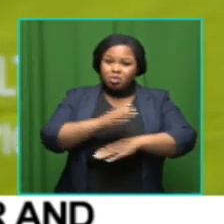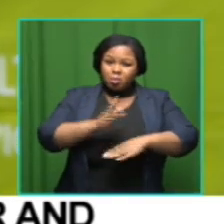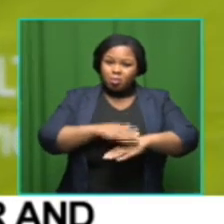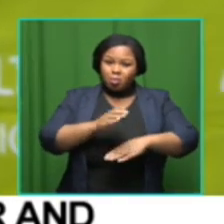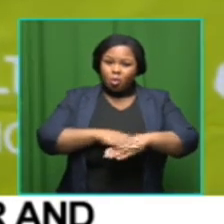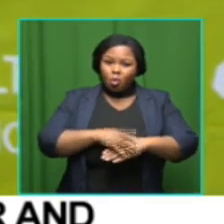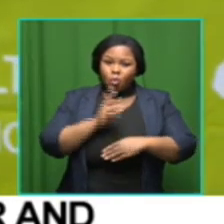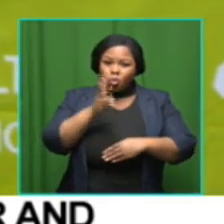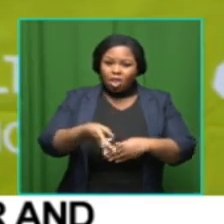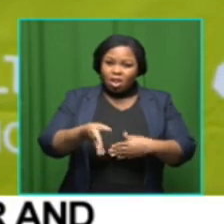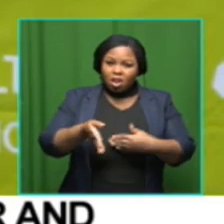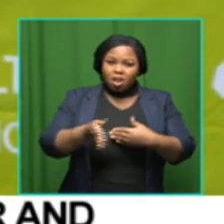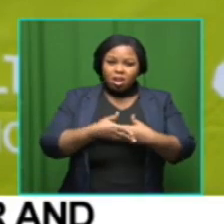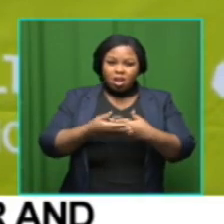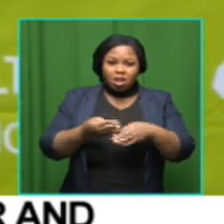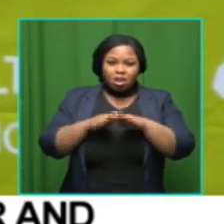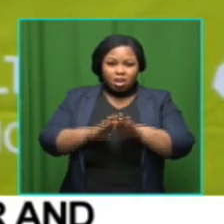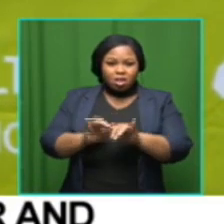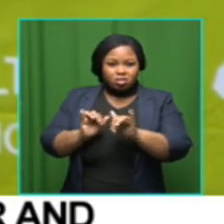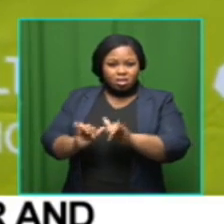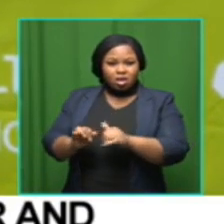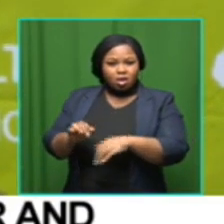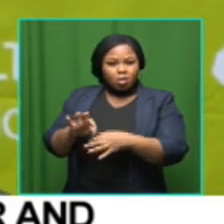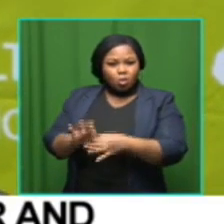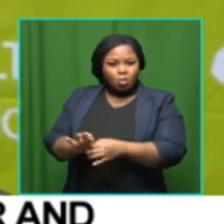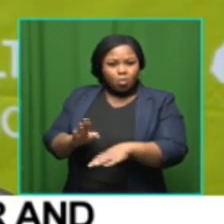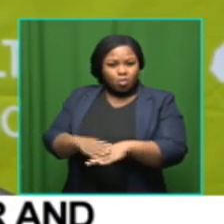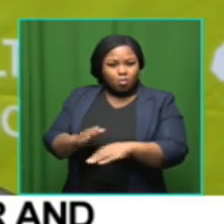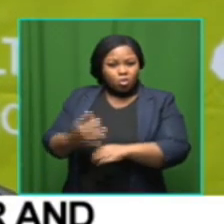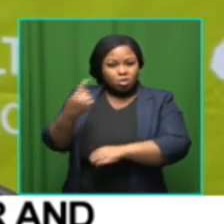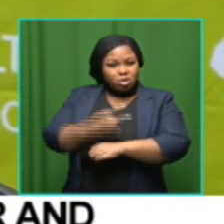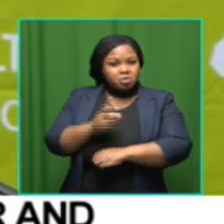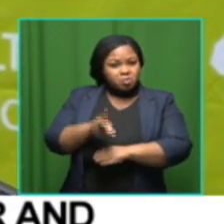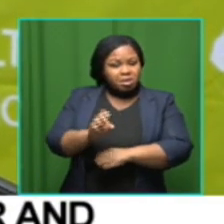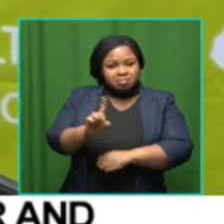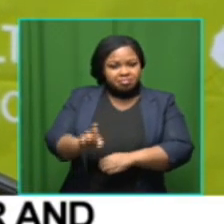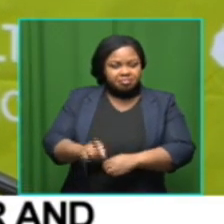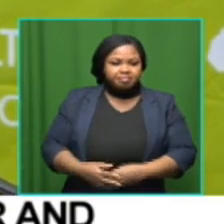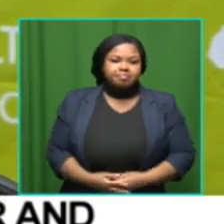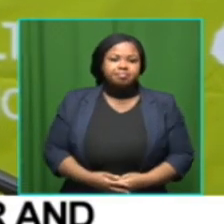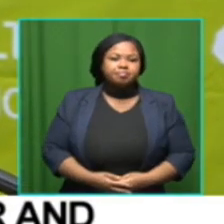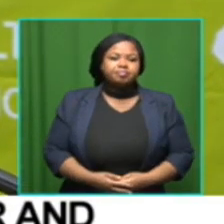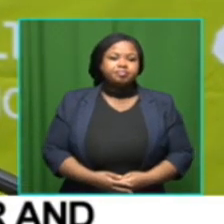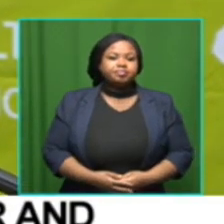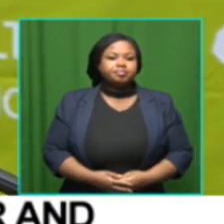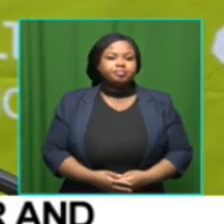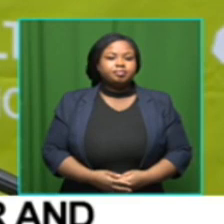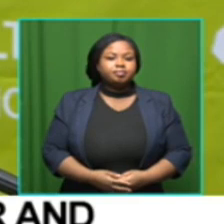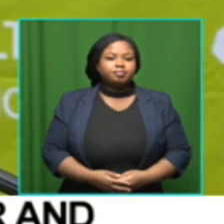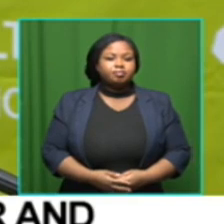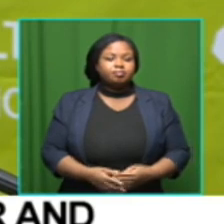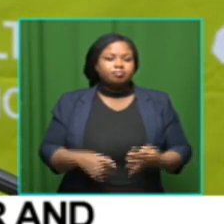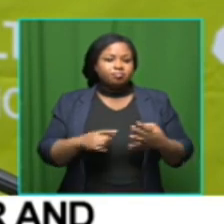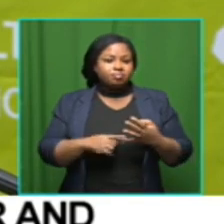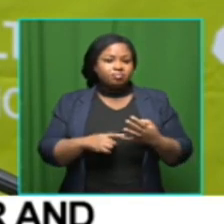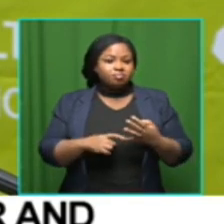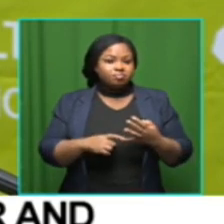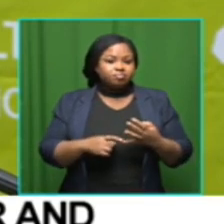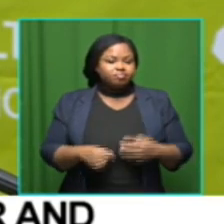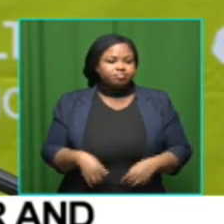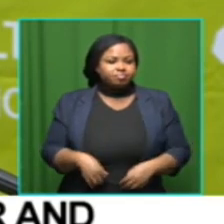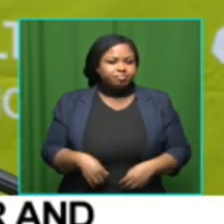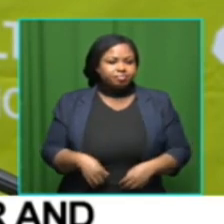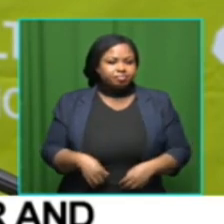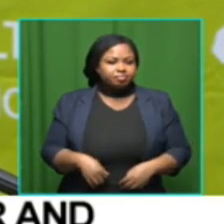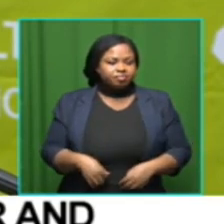Okay. 2 very quick questions this side. Good evening, my name is Jean-Philippe Remy. I'm a journalist with Le Monde.